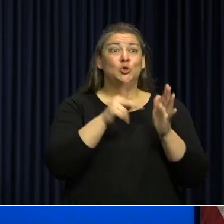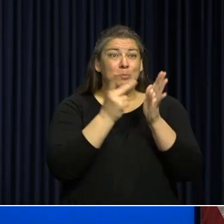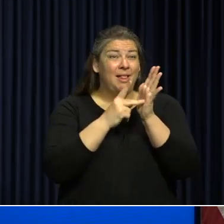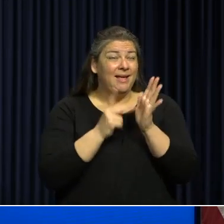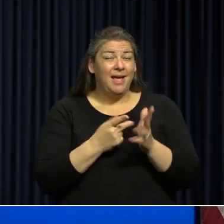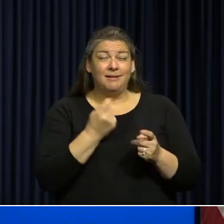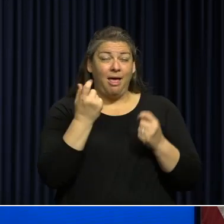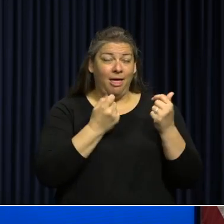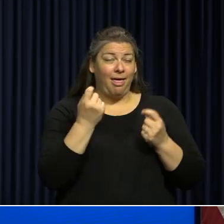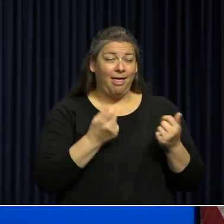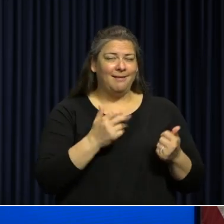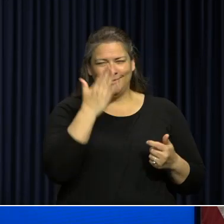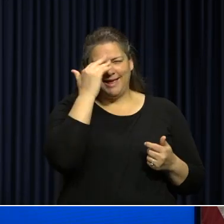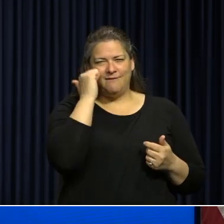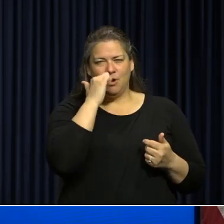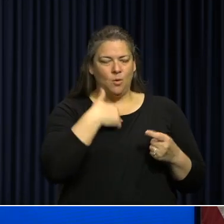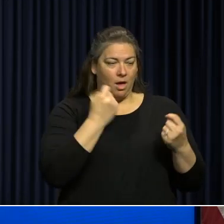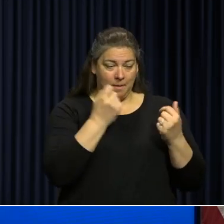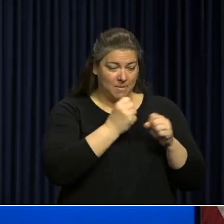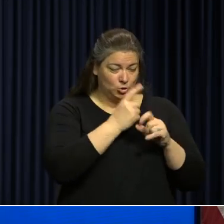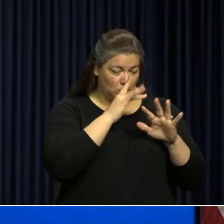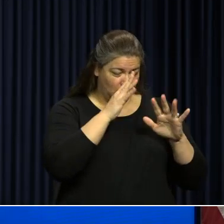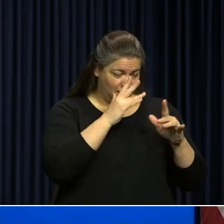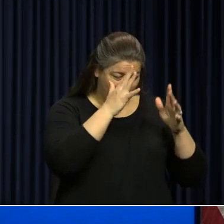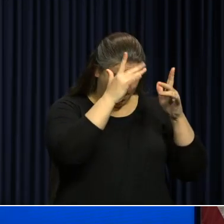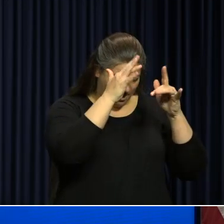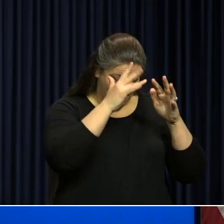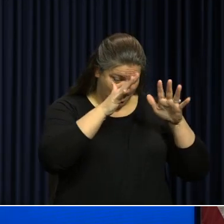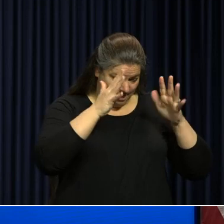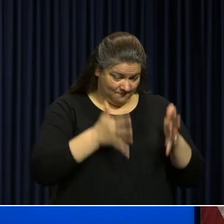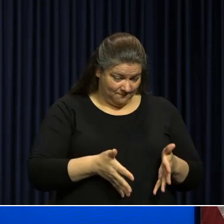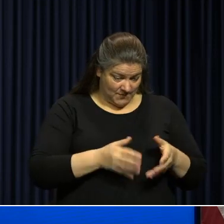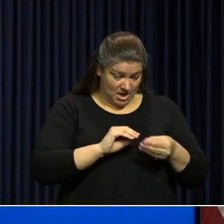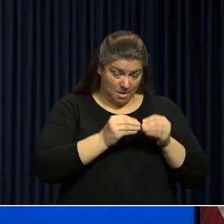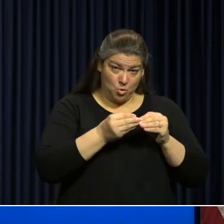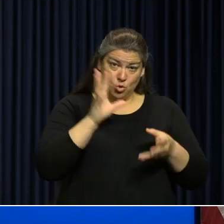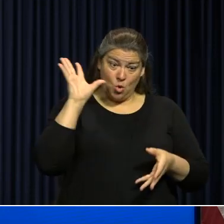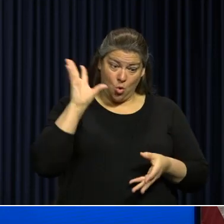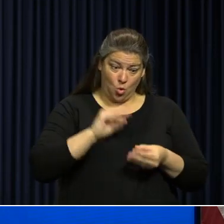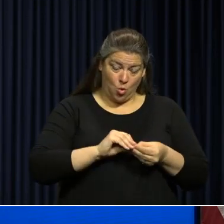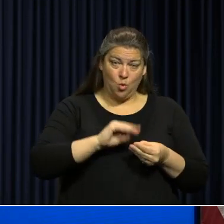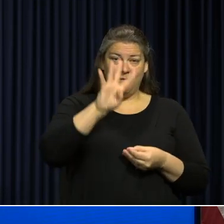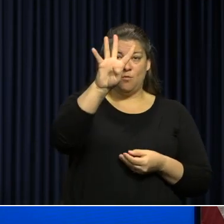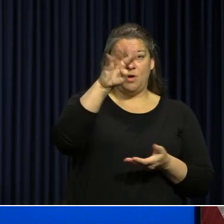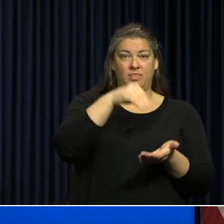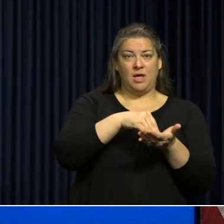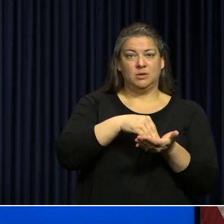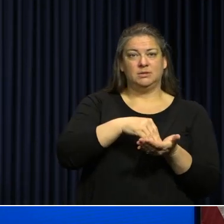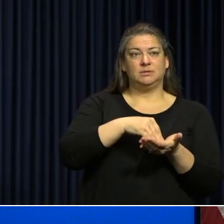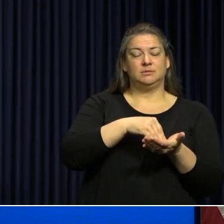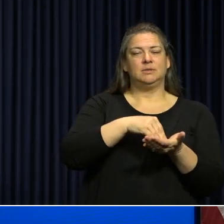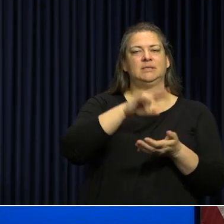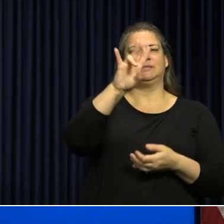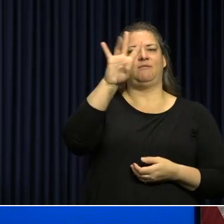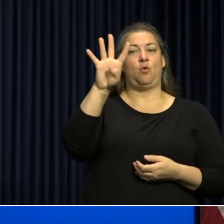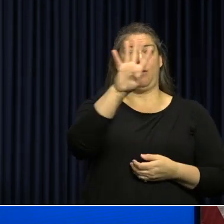our numbers, which we do every day, our total official state number for cases is